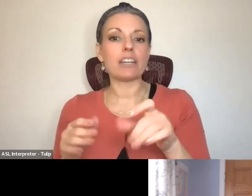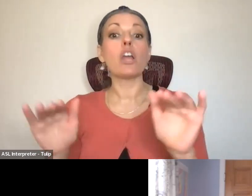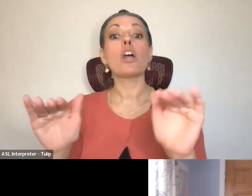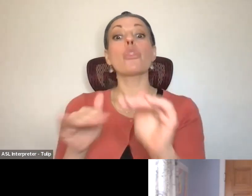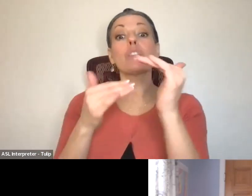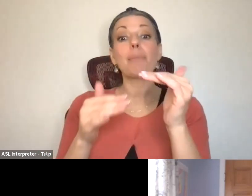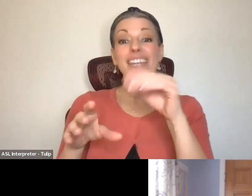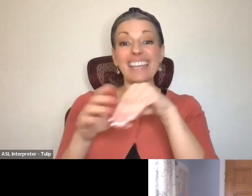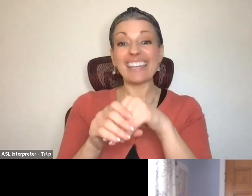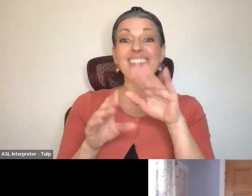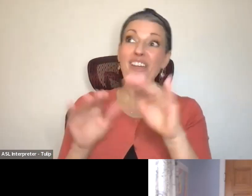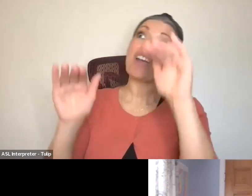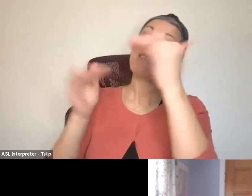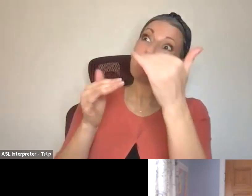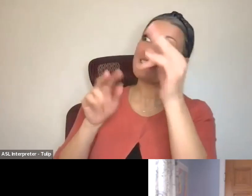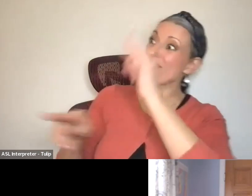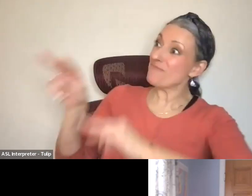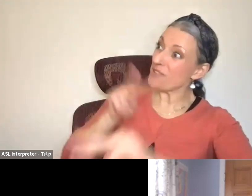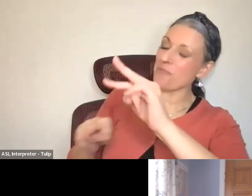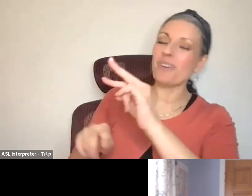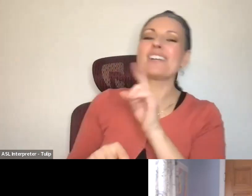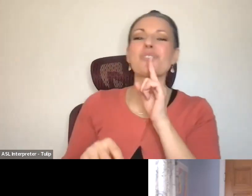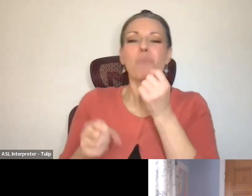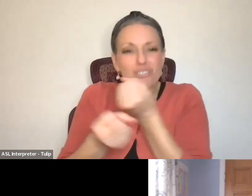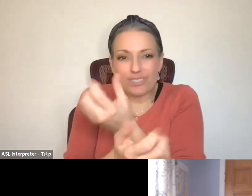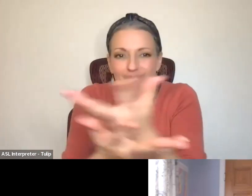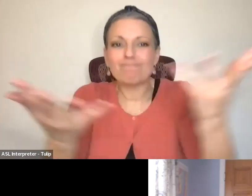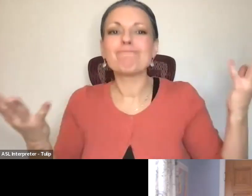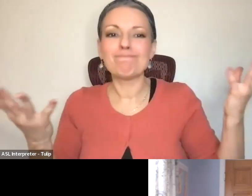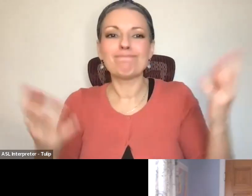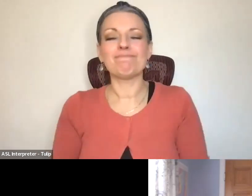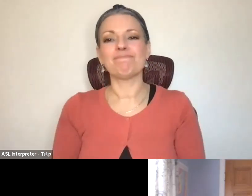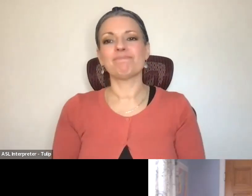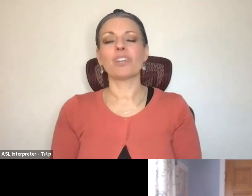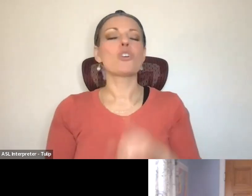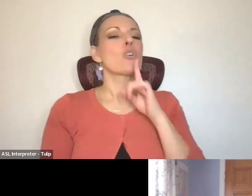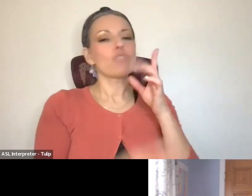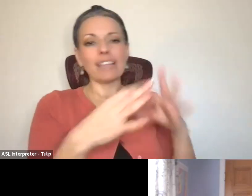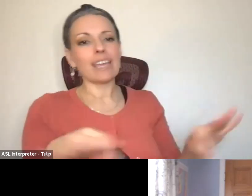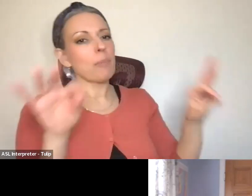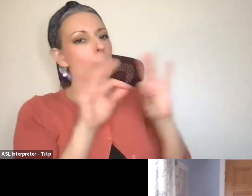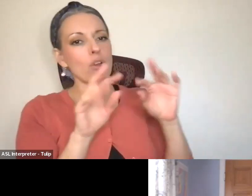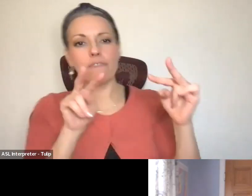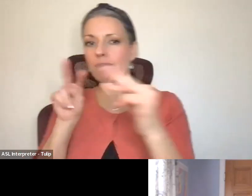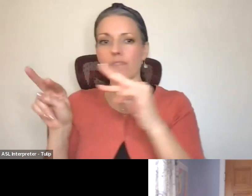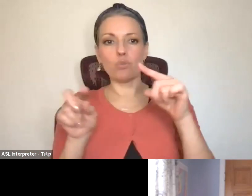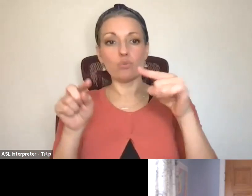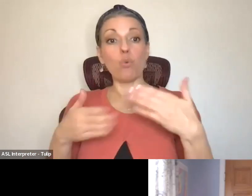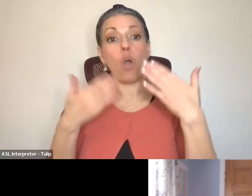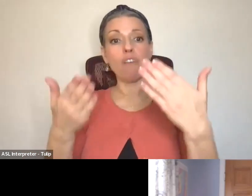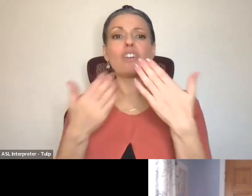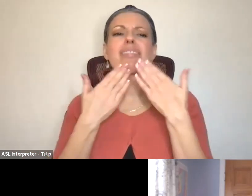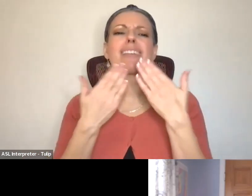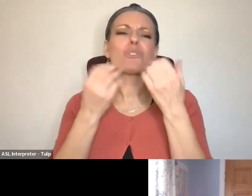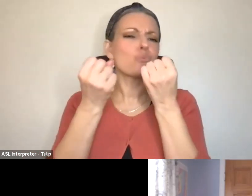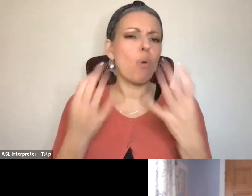their limited scope. So I just wanted to put those out there. Really important perspectives that you're offering, Lisa. Thank you so